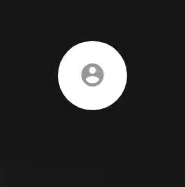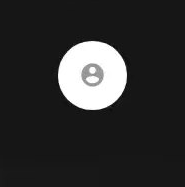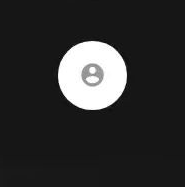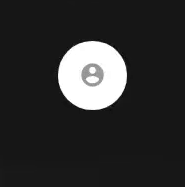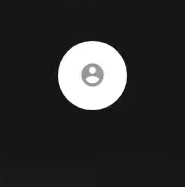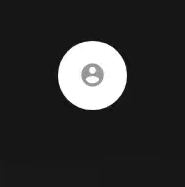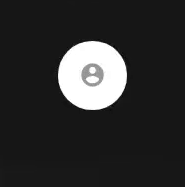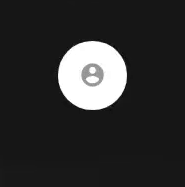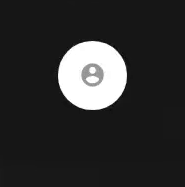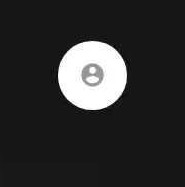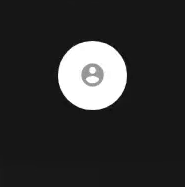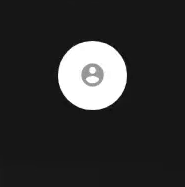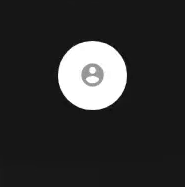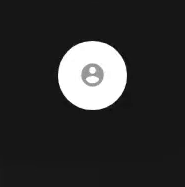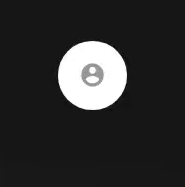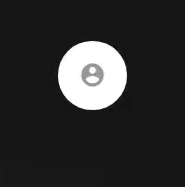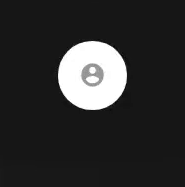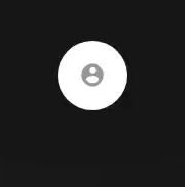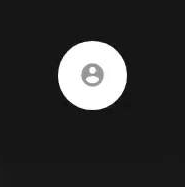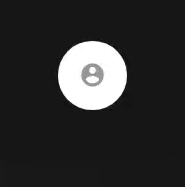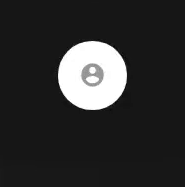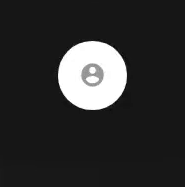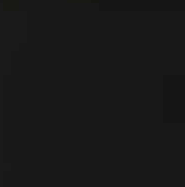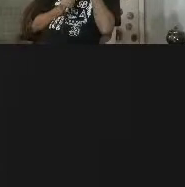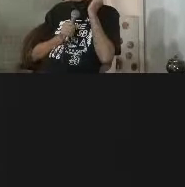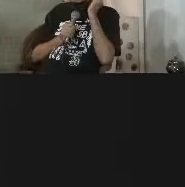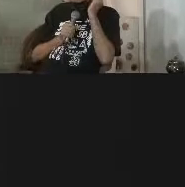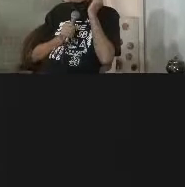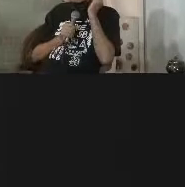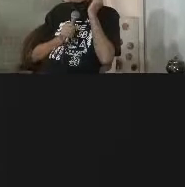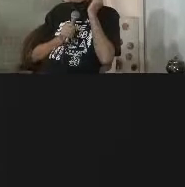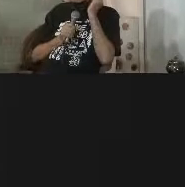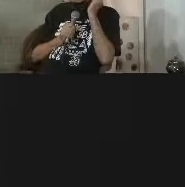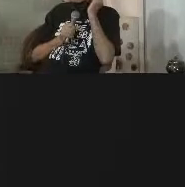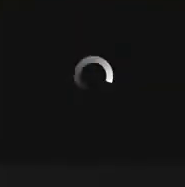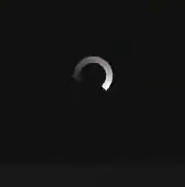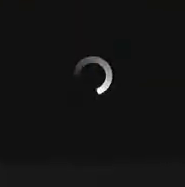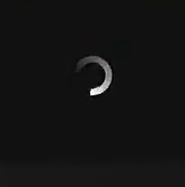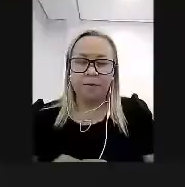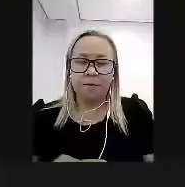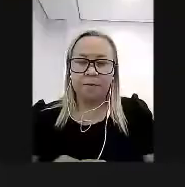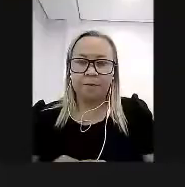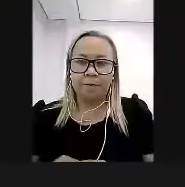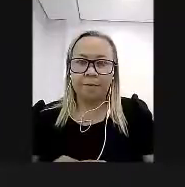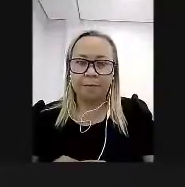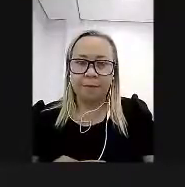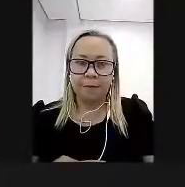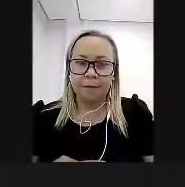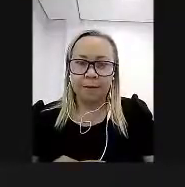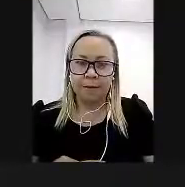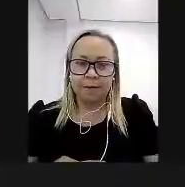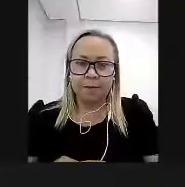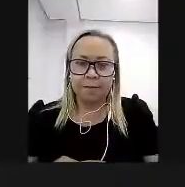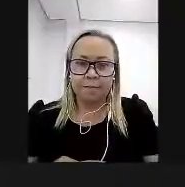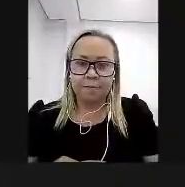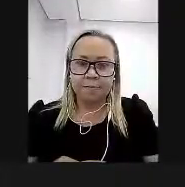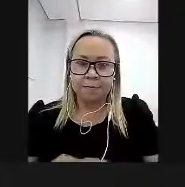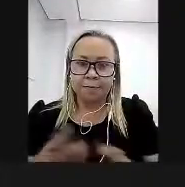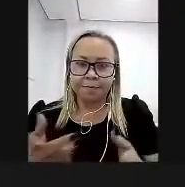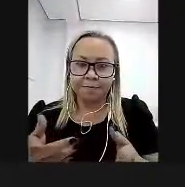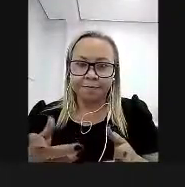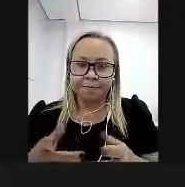very different. The first, a computer and a device made of pixels from a digital world, numeric